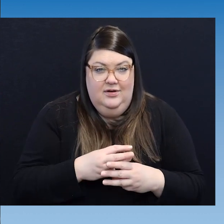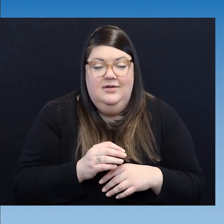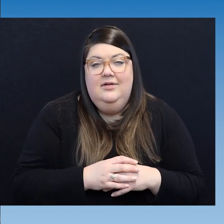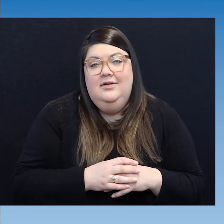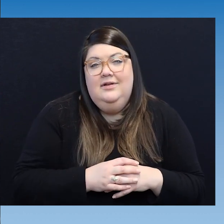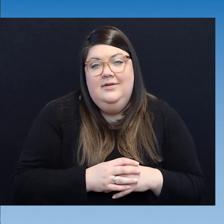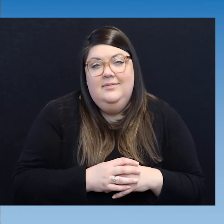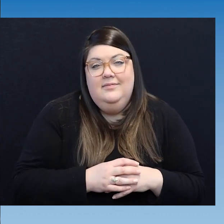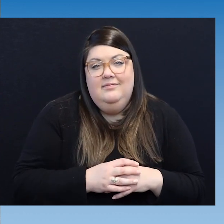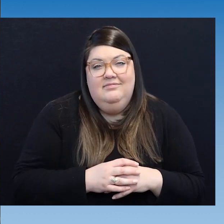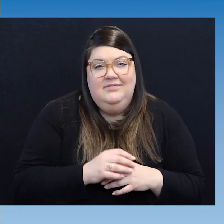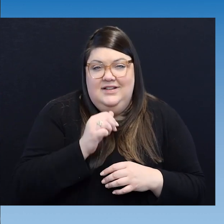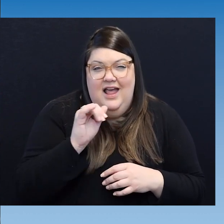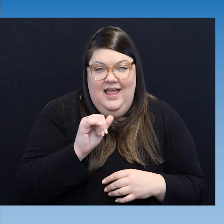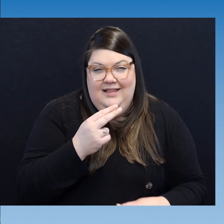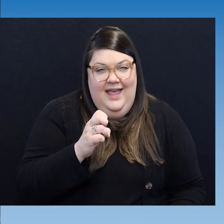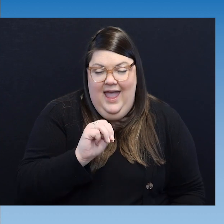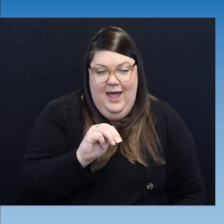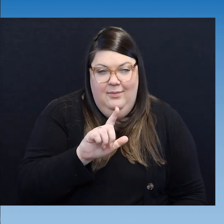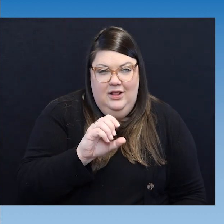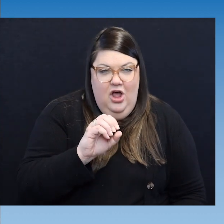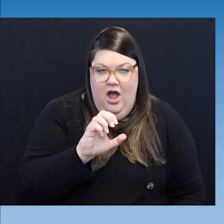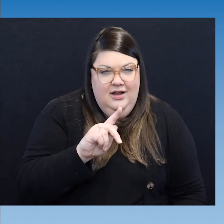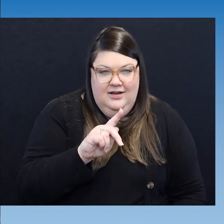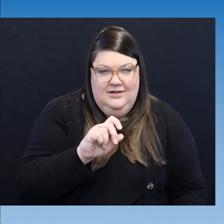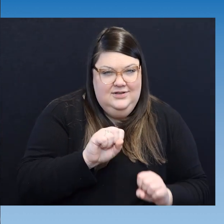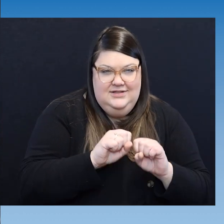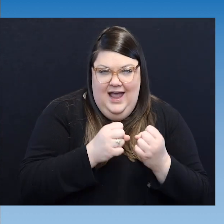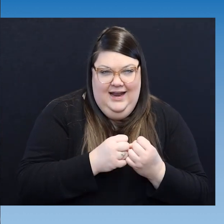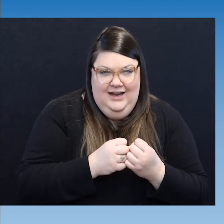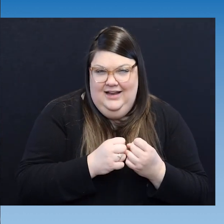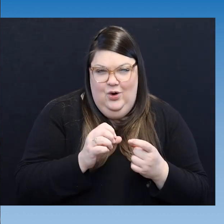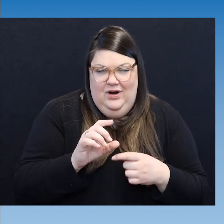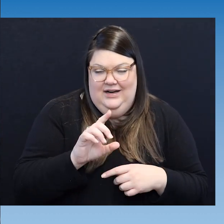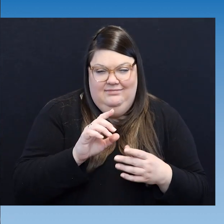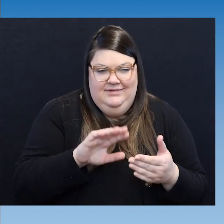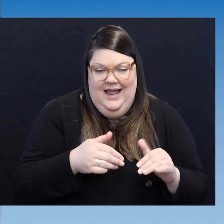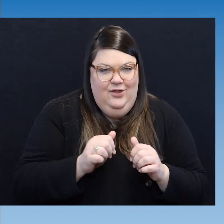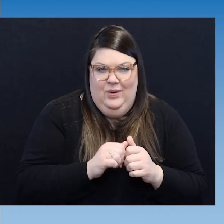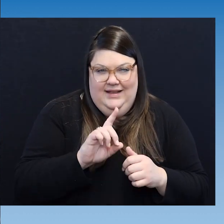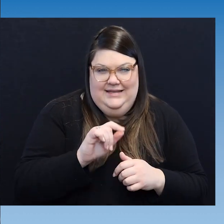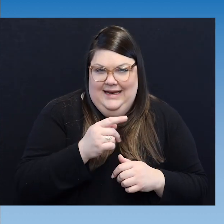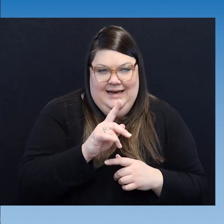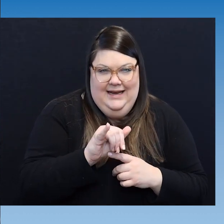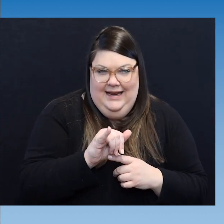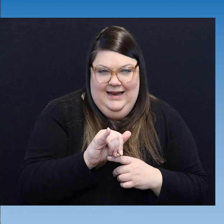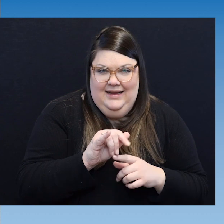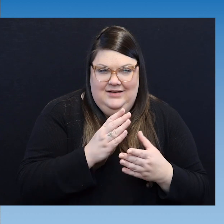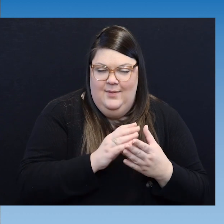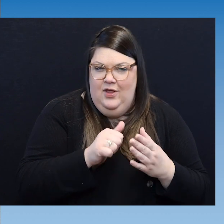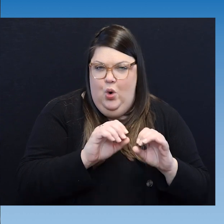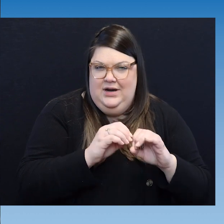you know, it's like the Hemlock Society or anything like that, or any, you know, Death with Dignity, or some of the